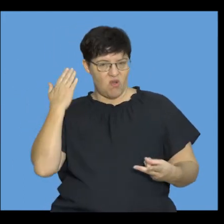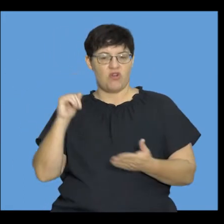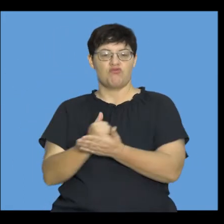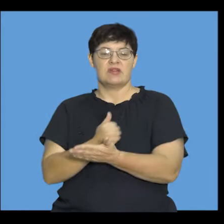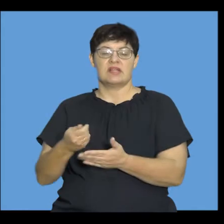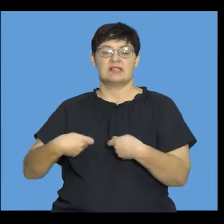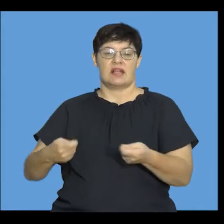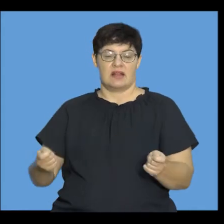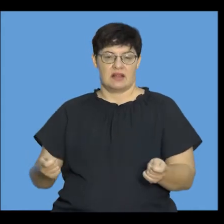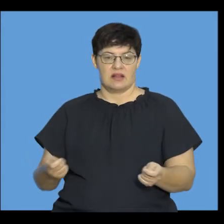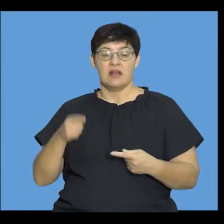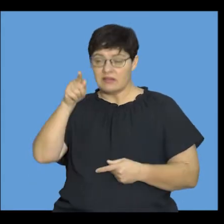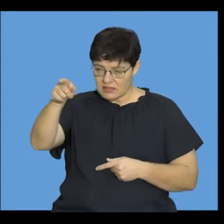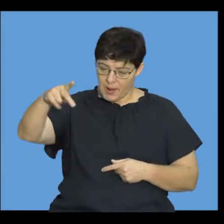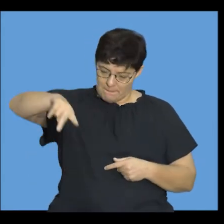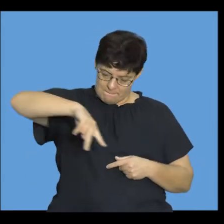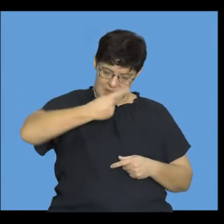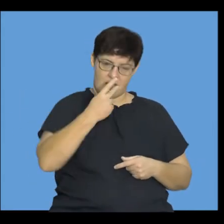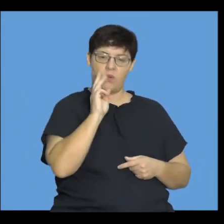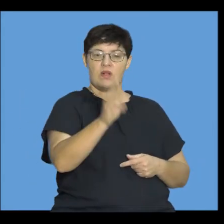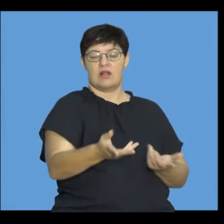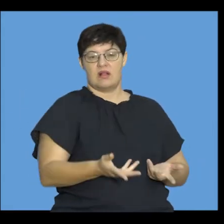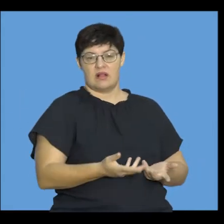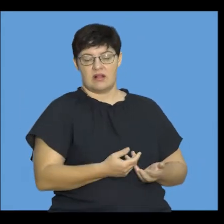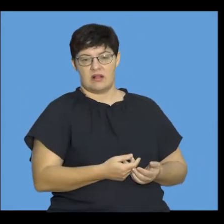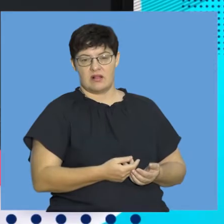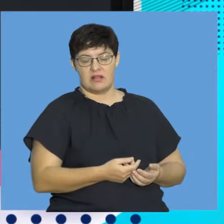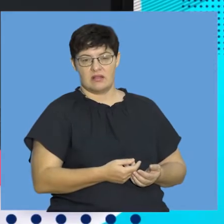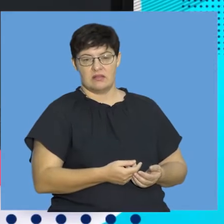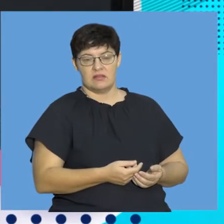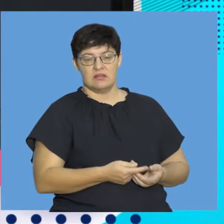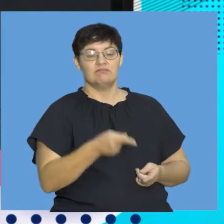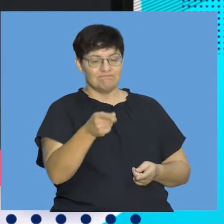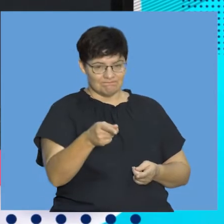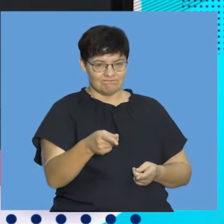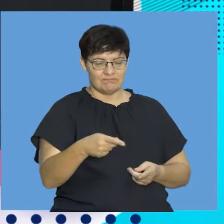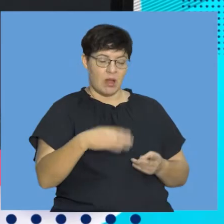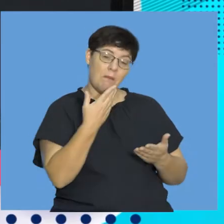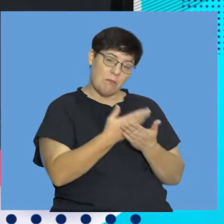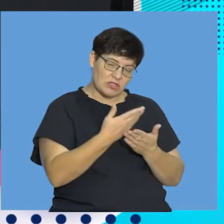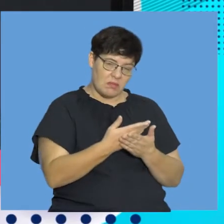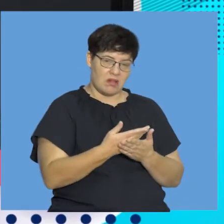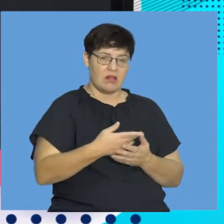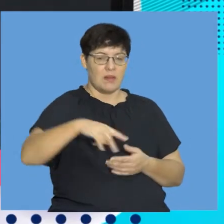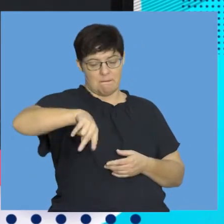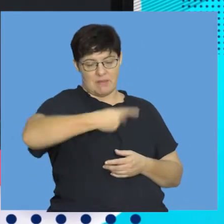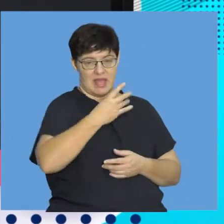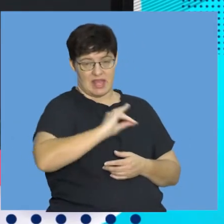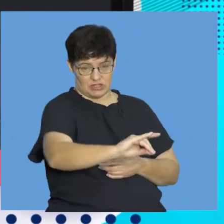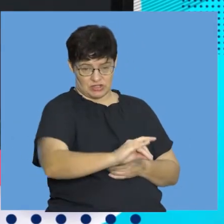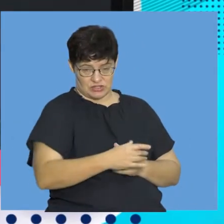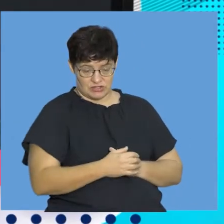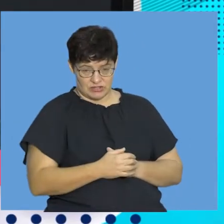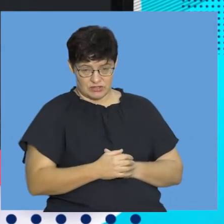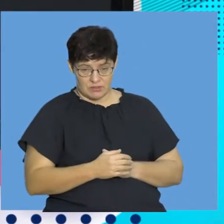credit, those debtors are going to pay you at some time. So therefore, that's another possible source of cash,